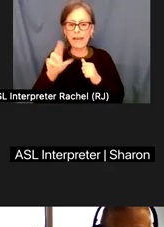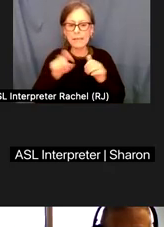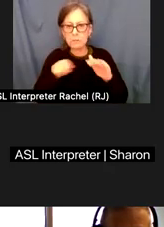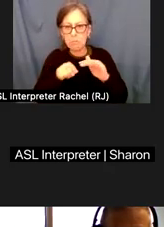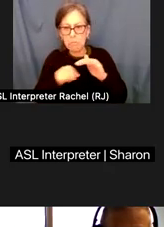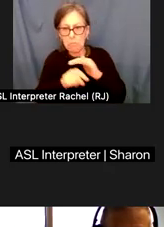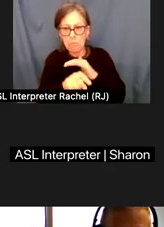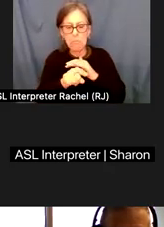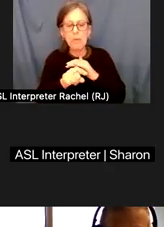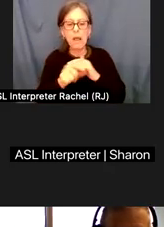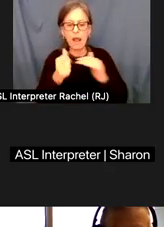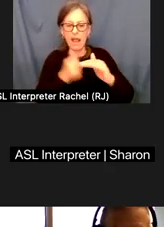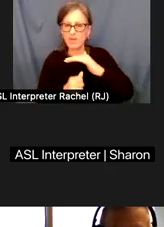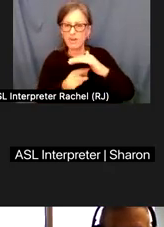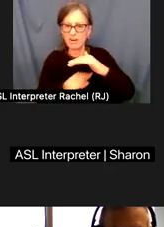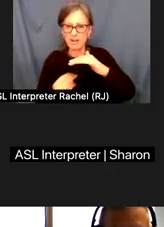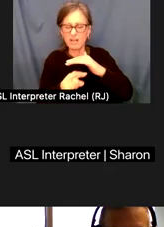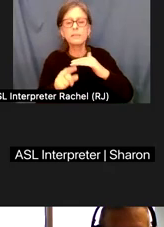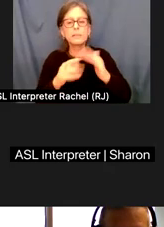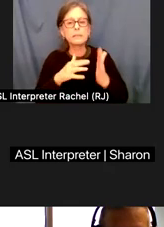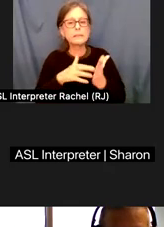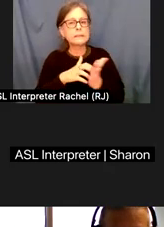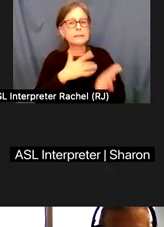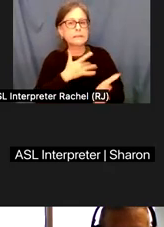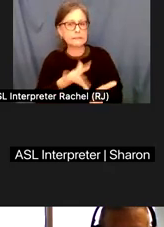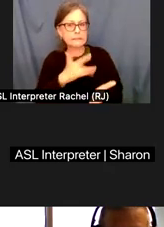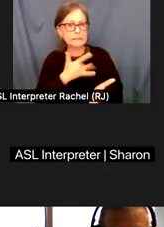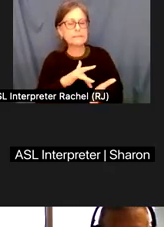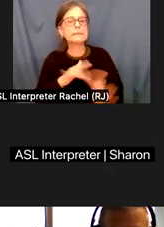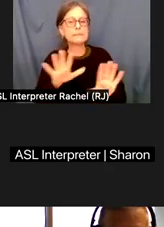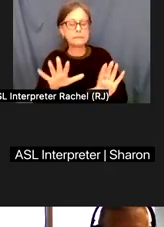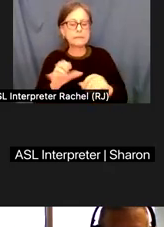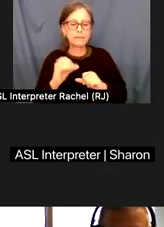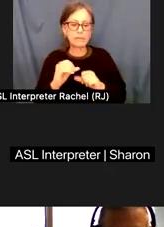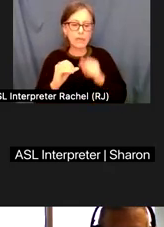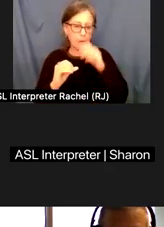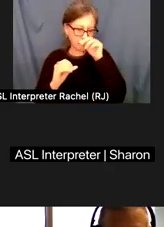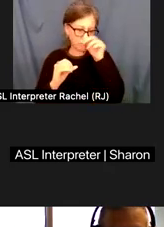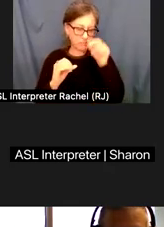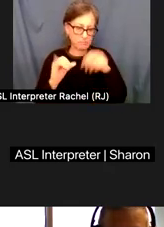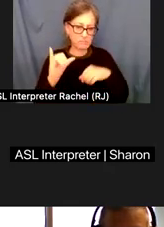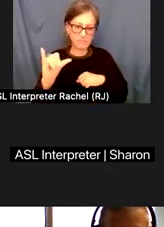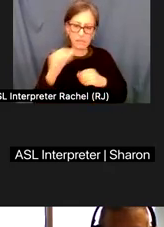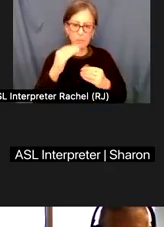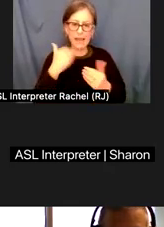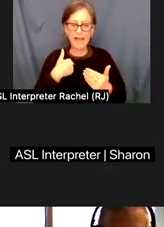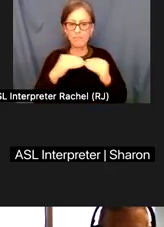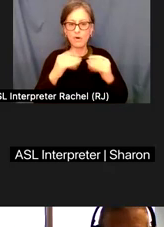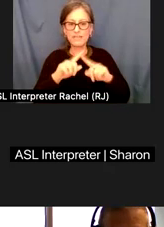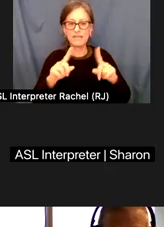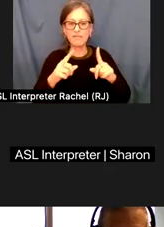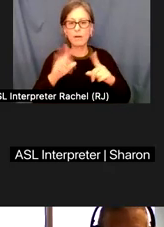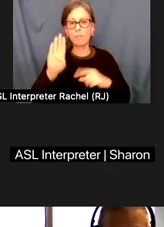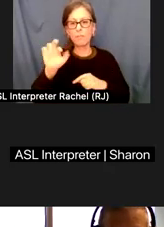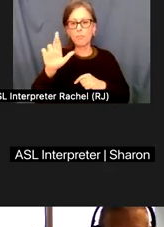particularly beneath them, have vulnerabilities, and that's one of the programs, the Earthquake Brace and Bolt program for those. If you have